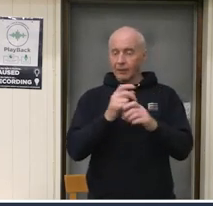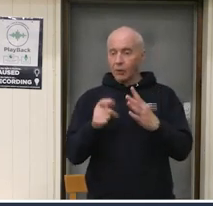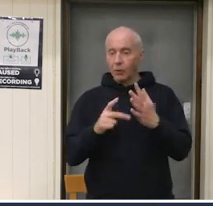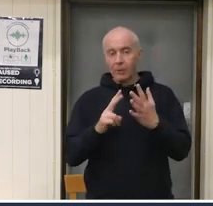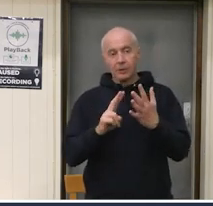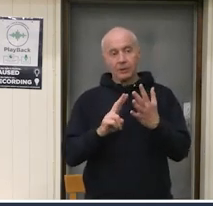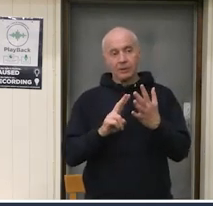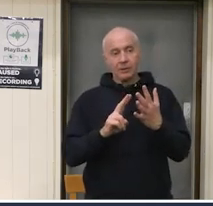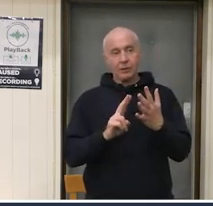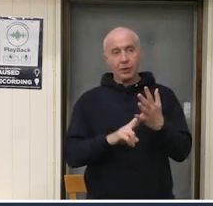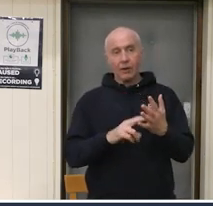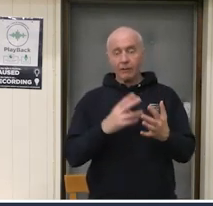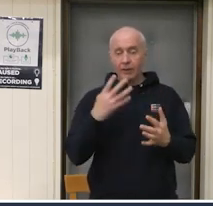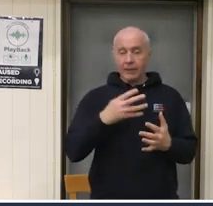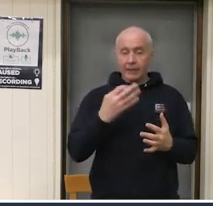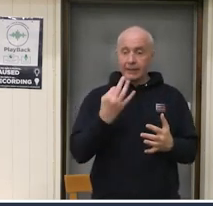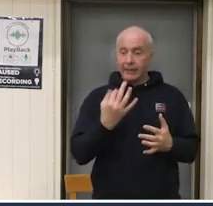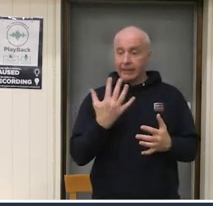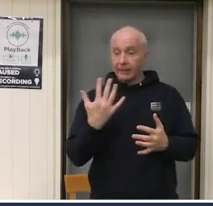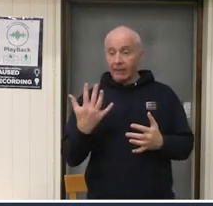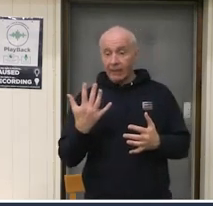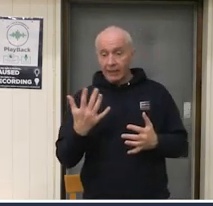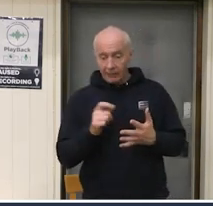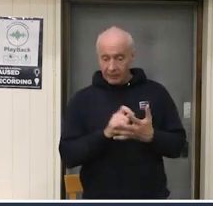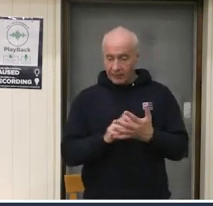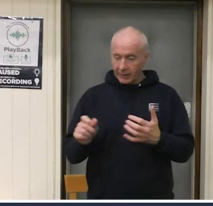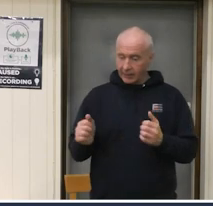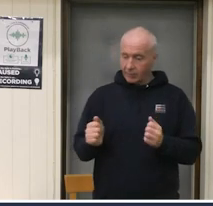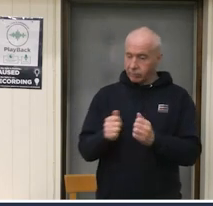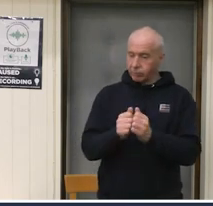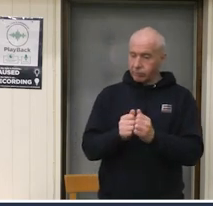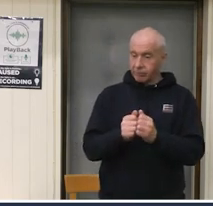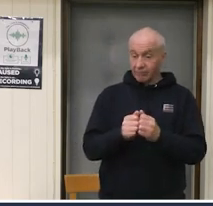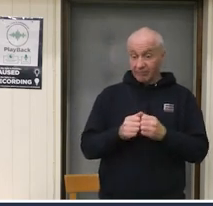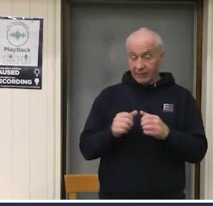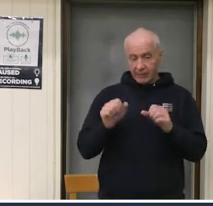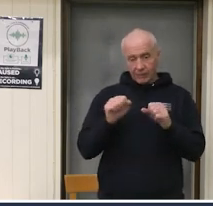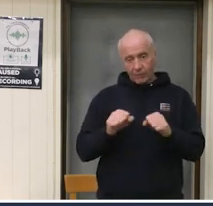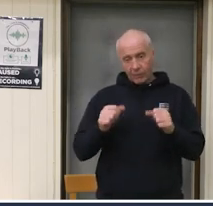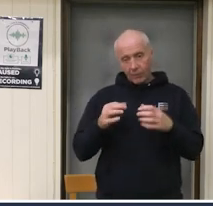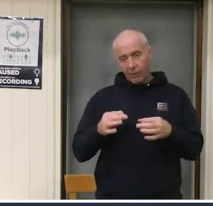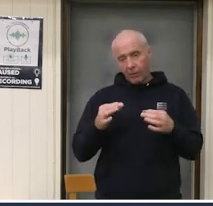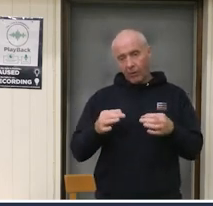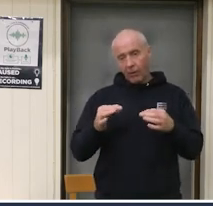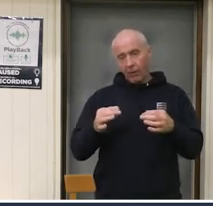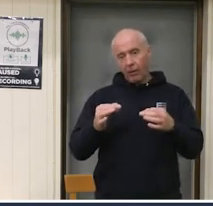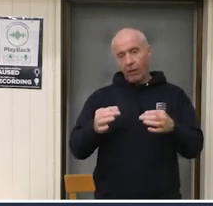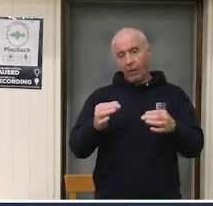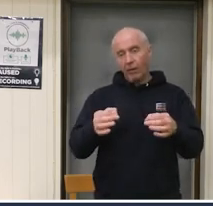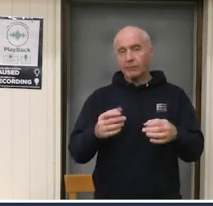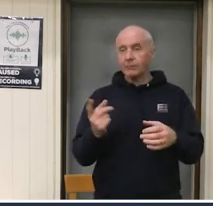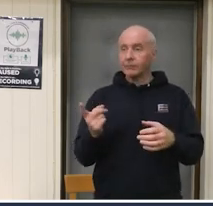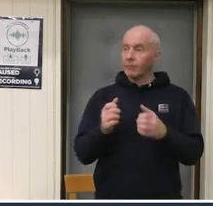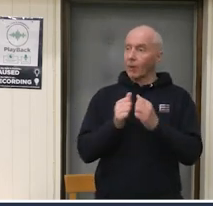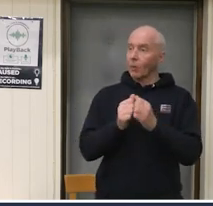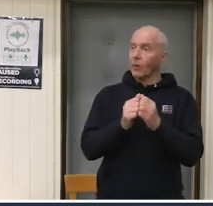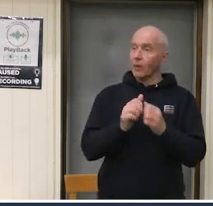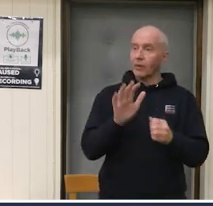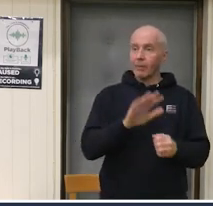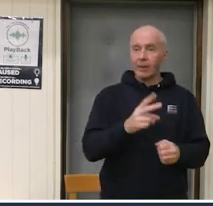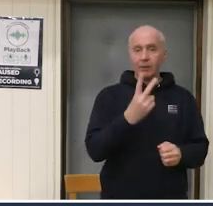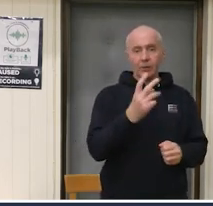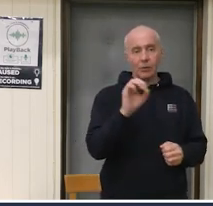1985. Because it's a global project, right? It's a project that's worth about 20 billion euro. And so that sounds like a lot of